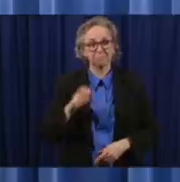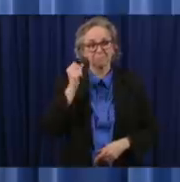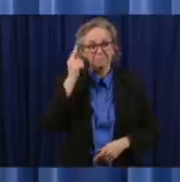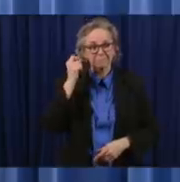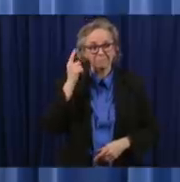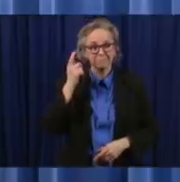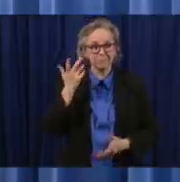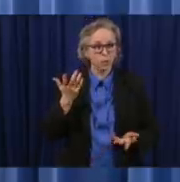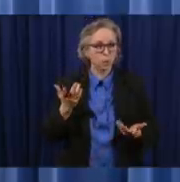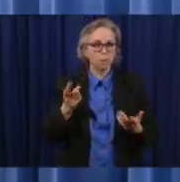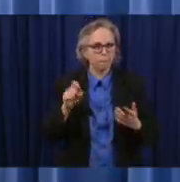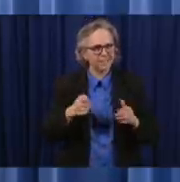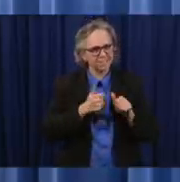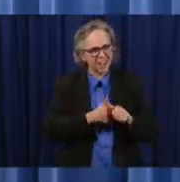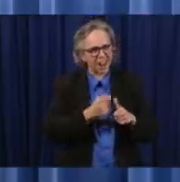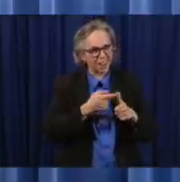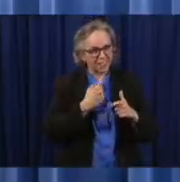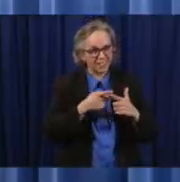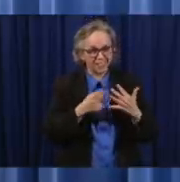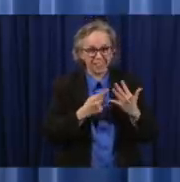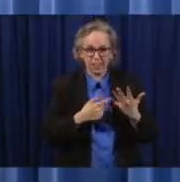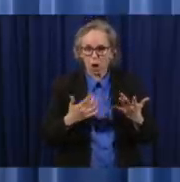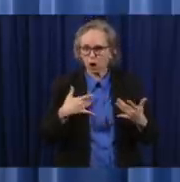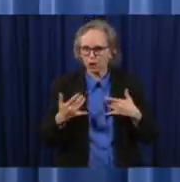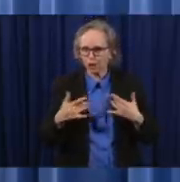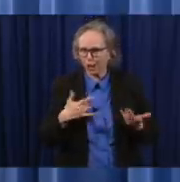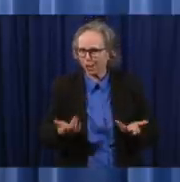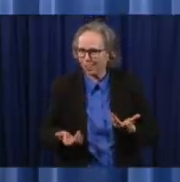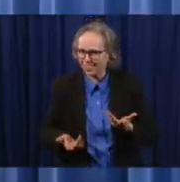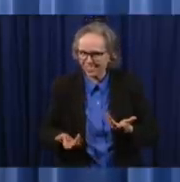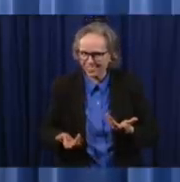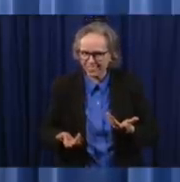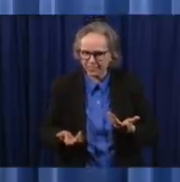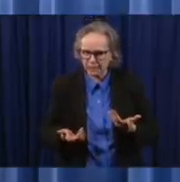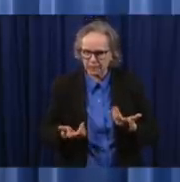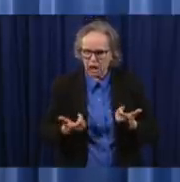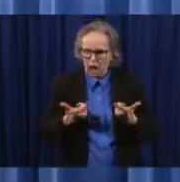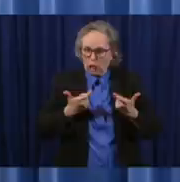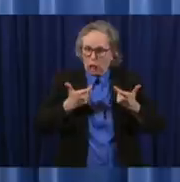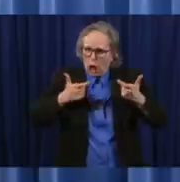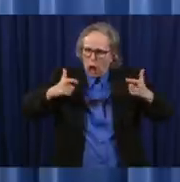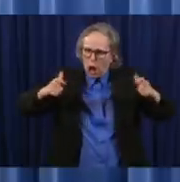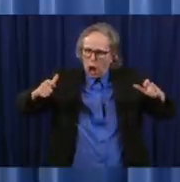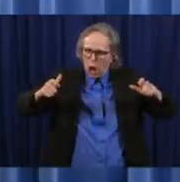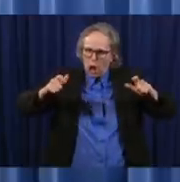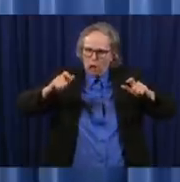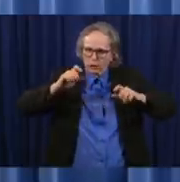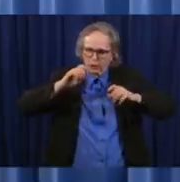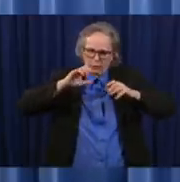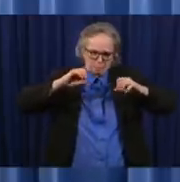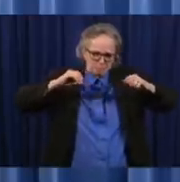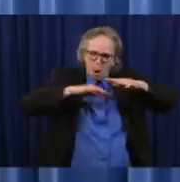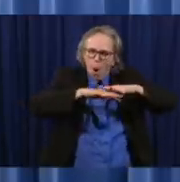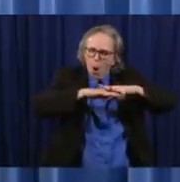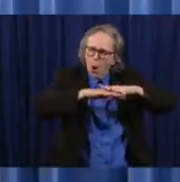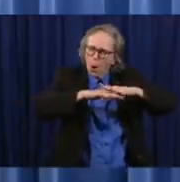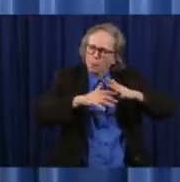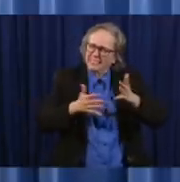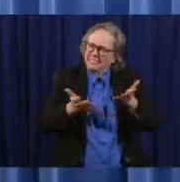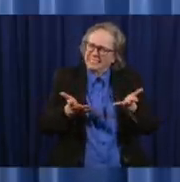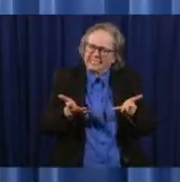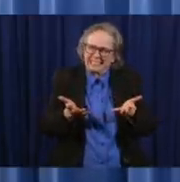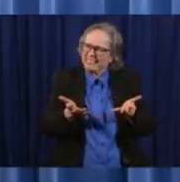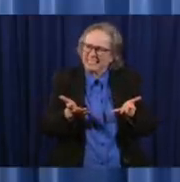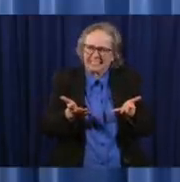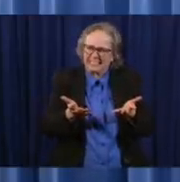about. And what we worry about is groups coming together, particularly groups that are not, not of the